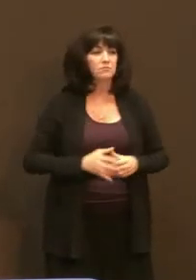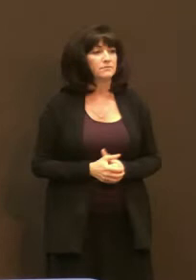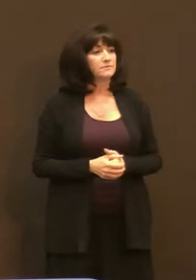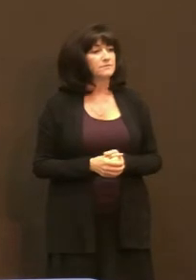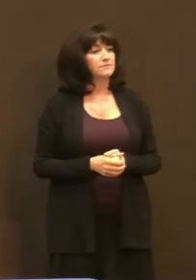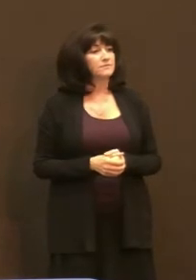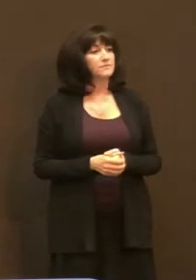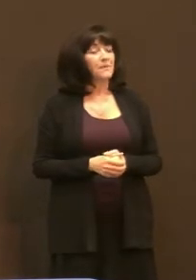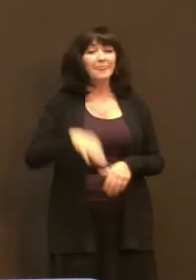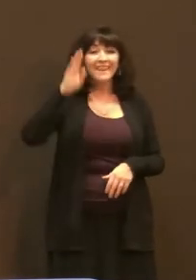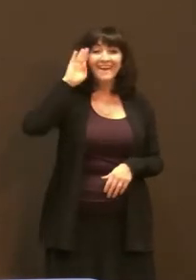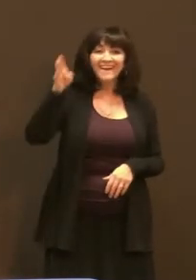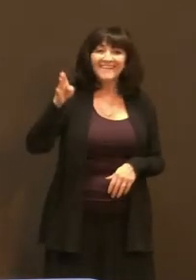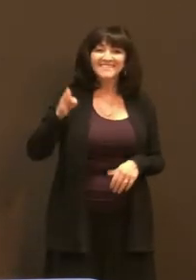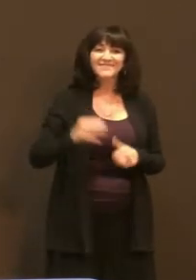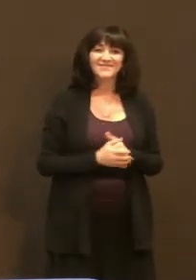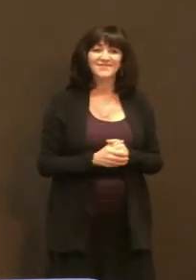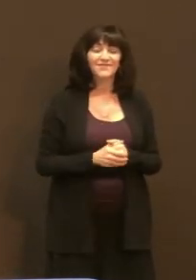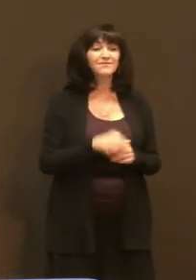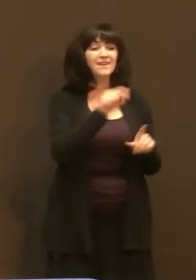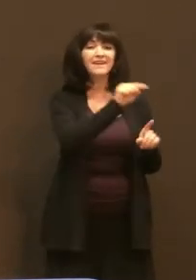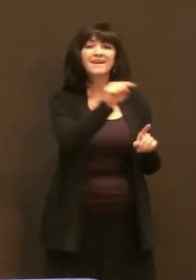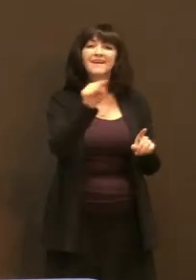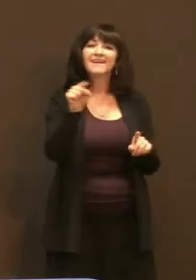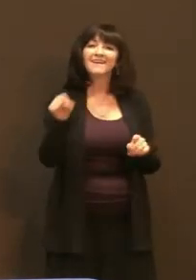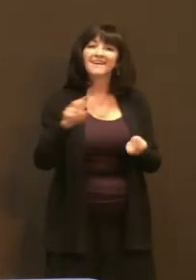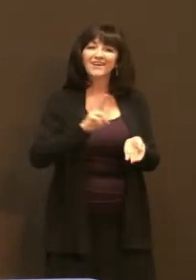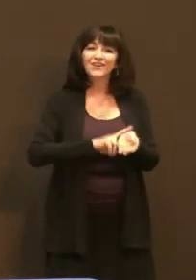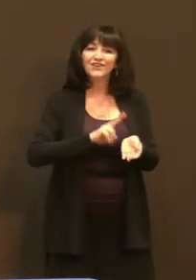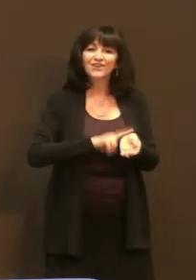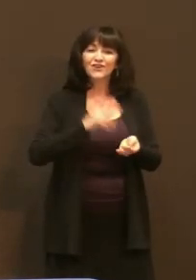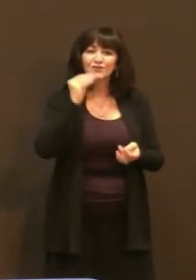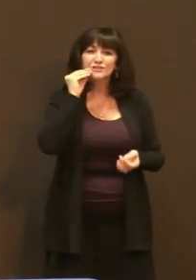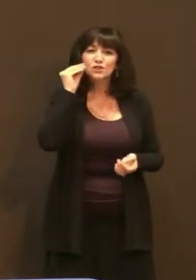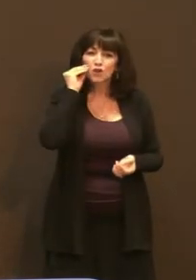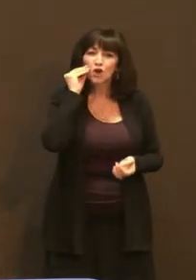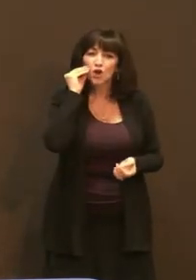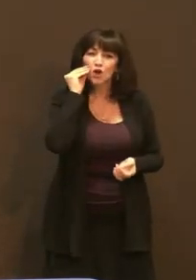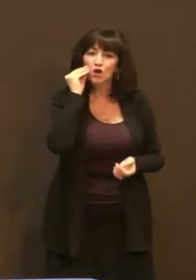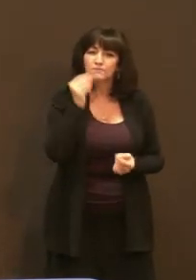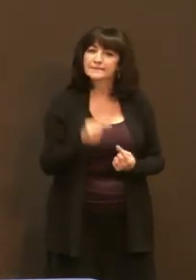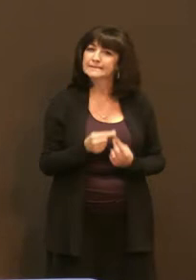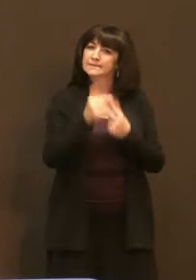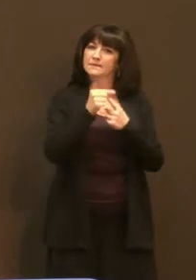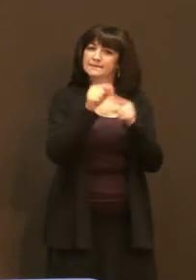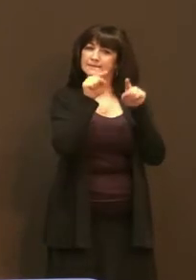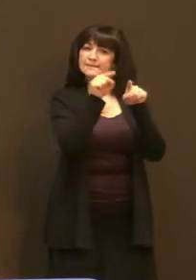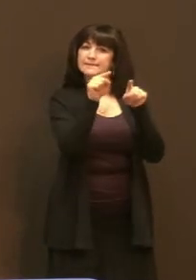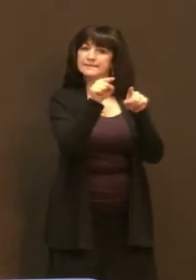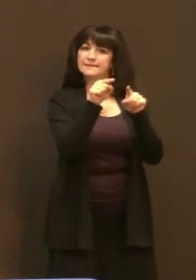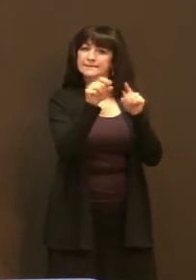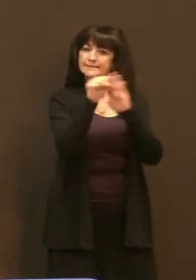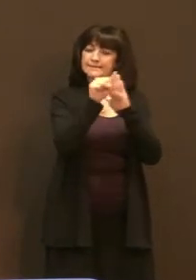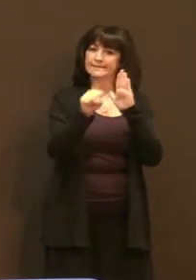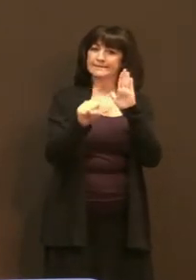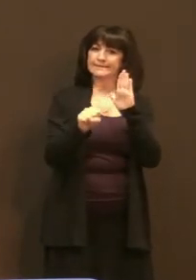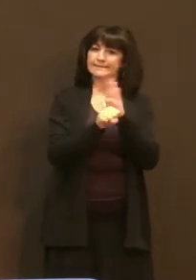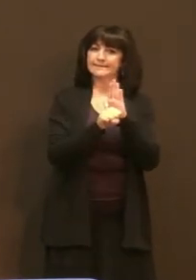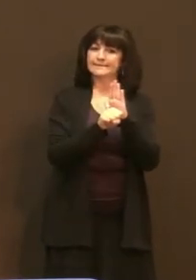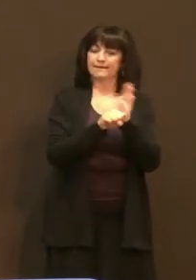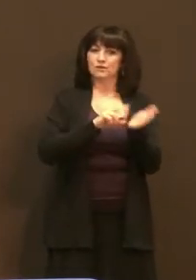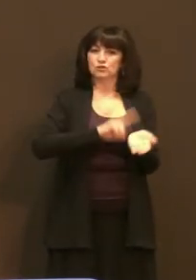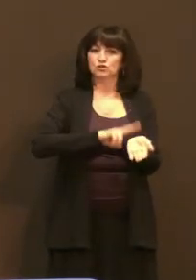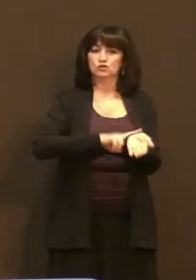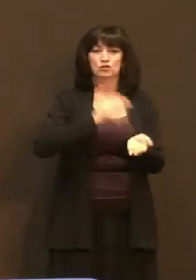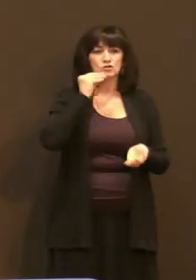Hi. In these long-term facilities, specifically state institutions, I'm curious what factor staffing shortages have